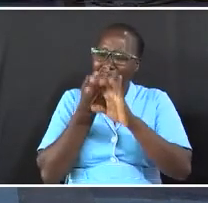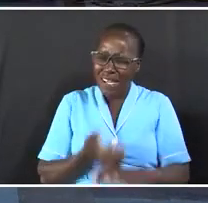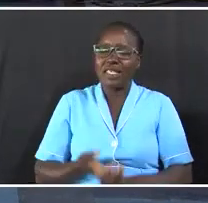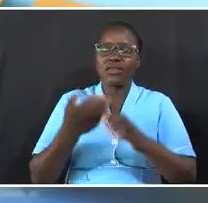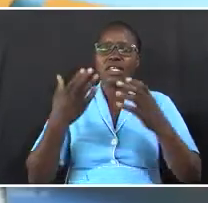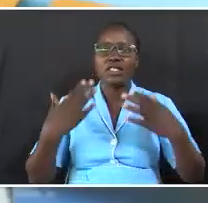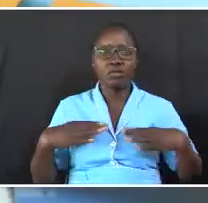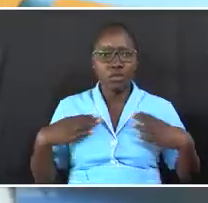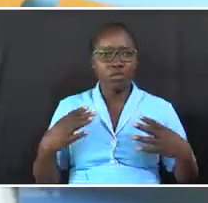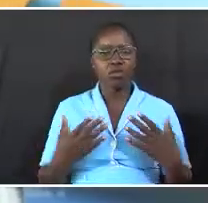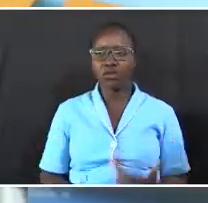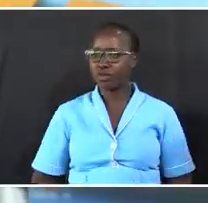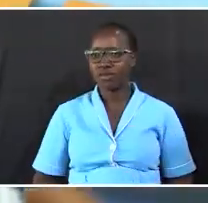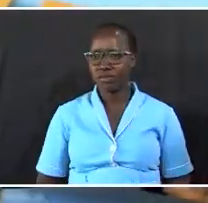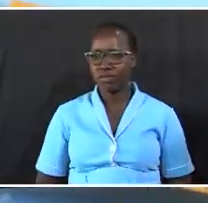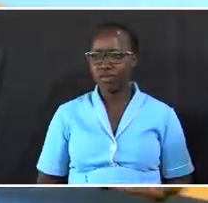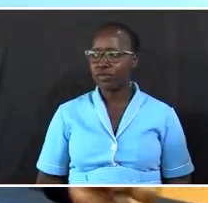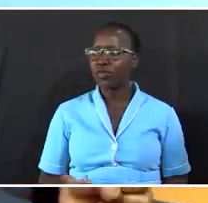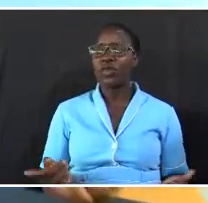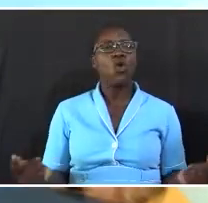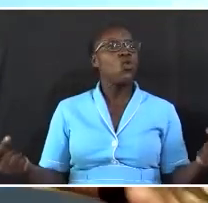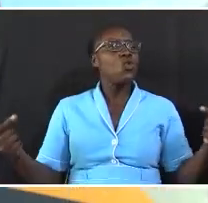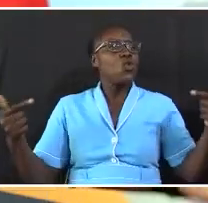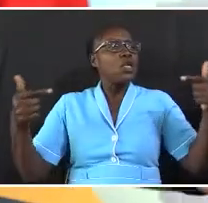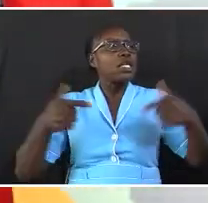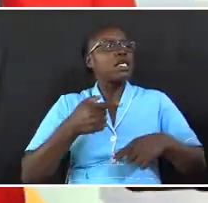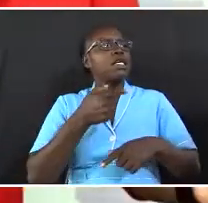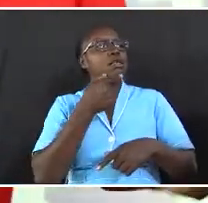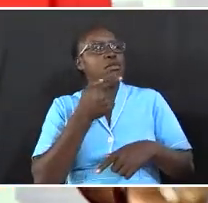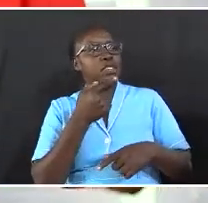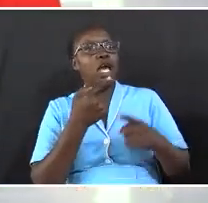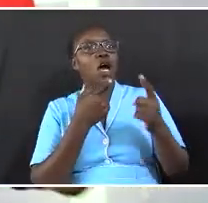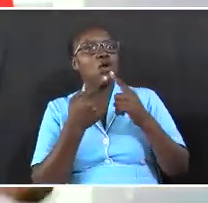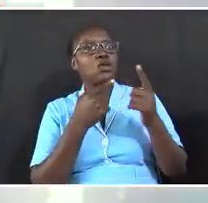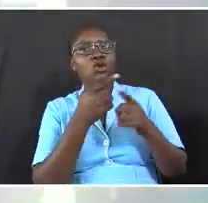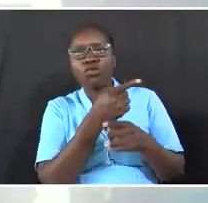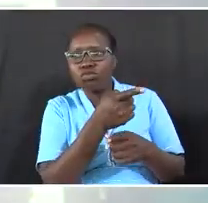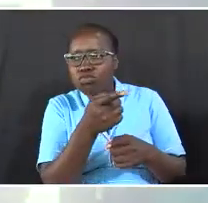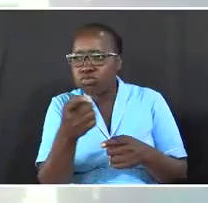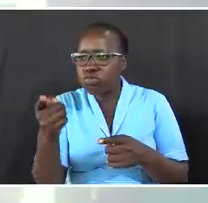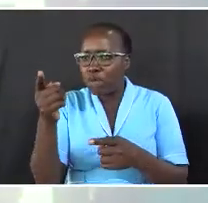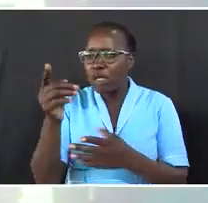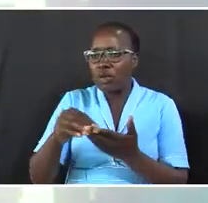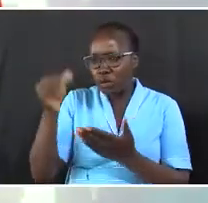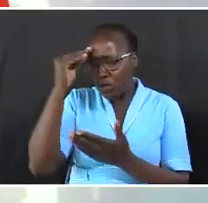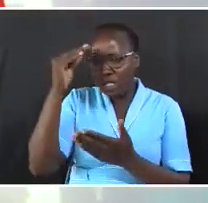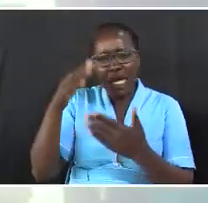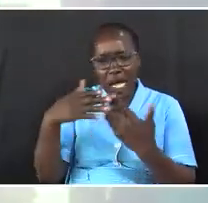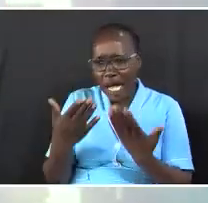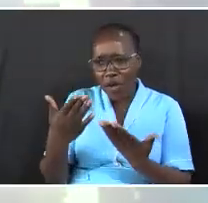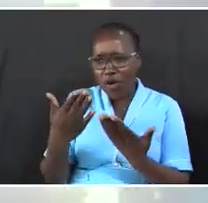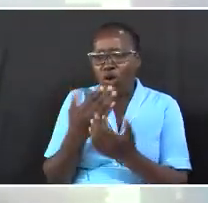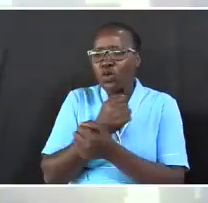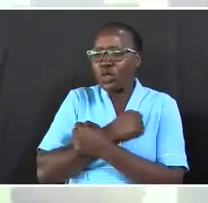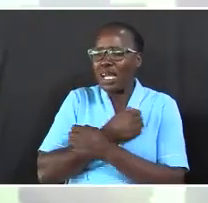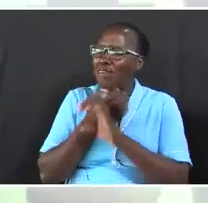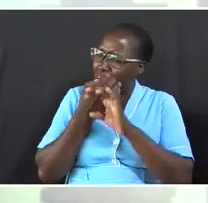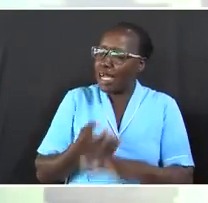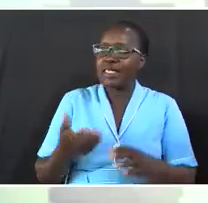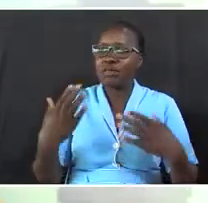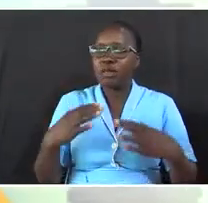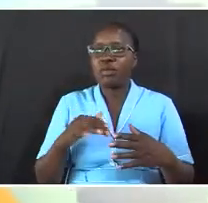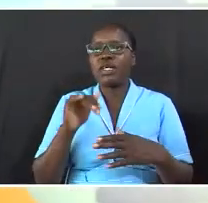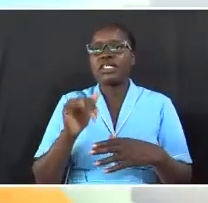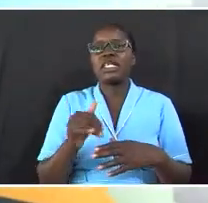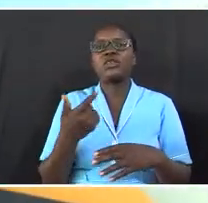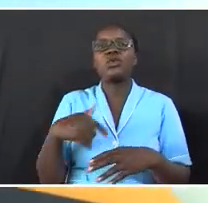people. We came here saying, let us be taught how to love difficult people. But we actually learned that